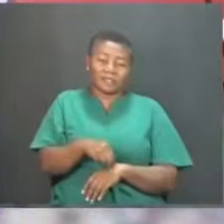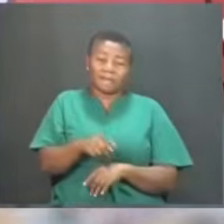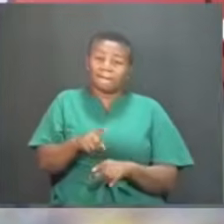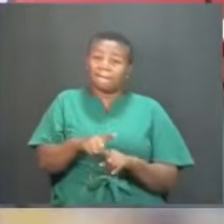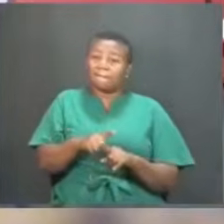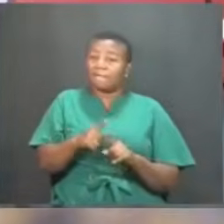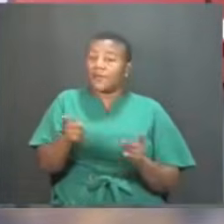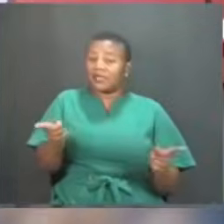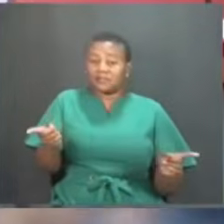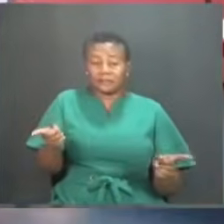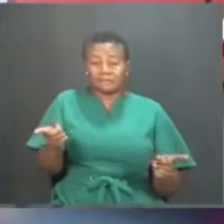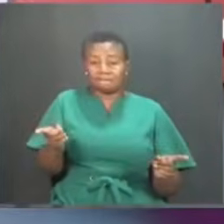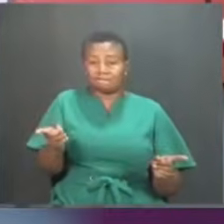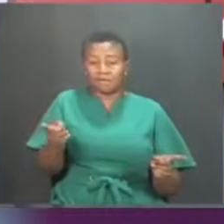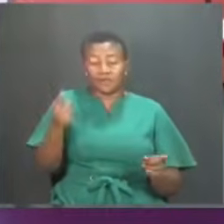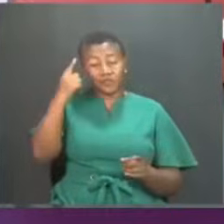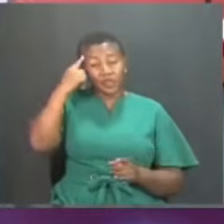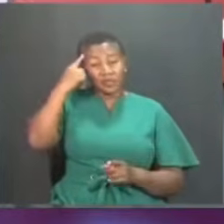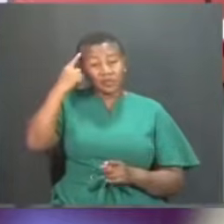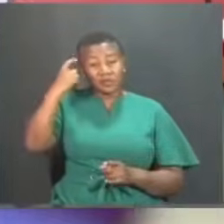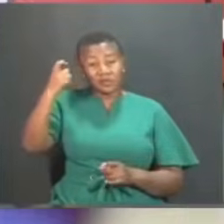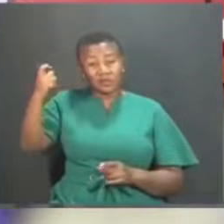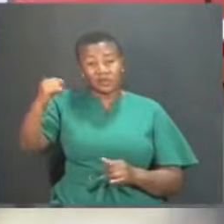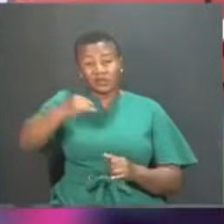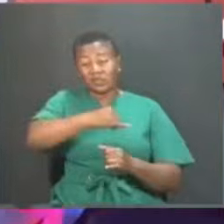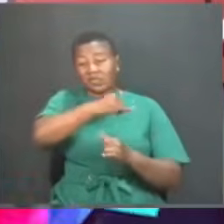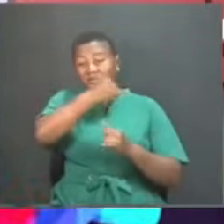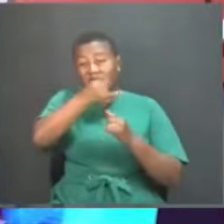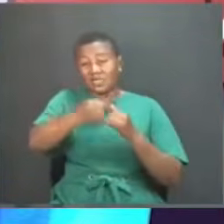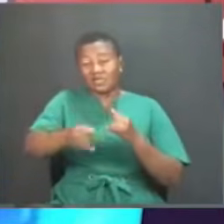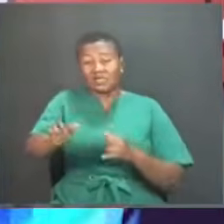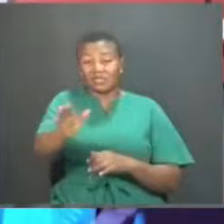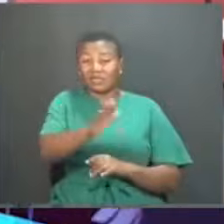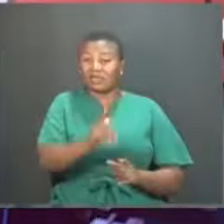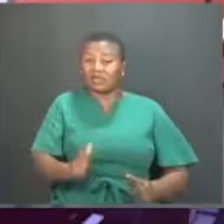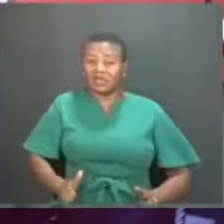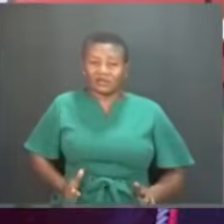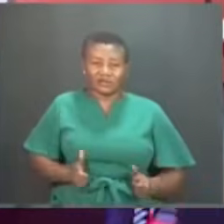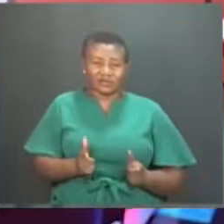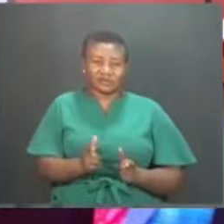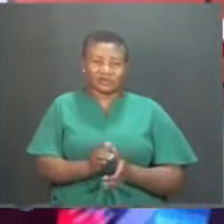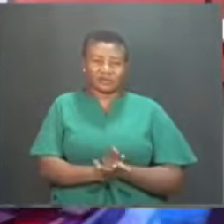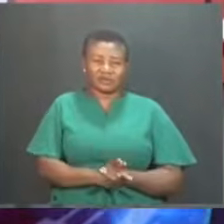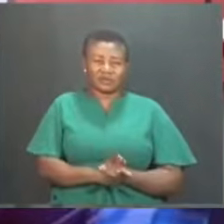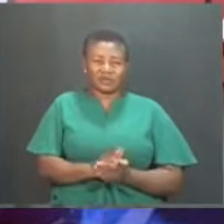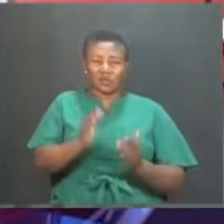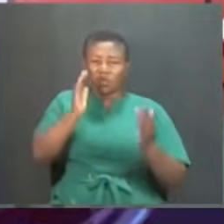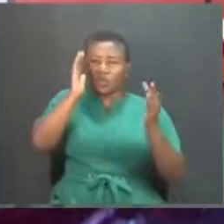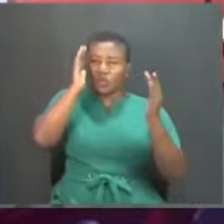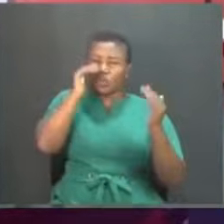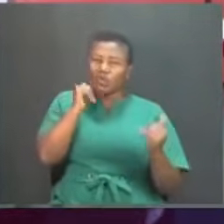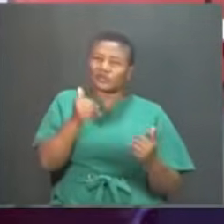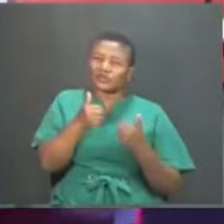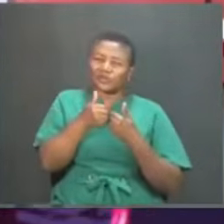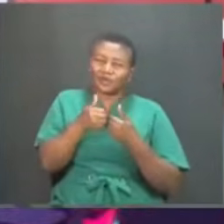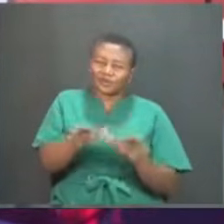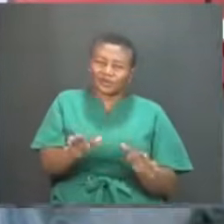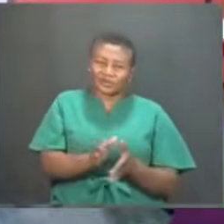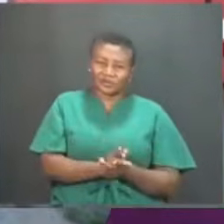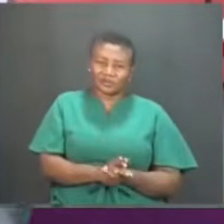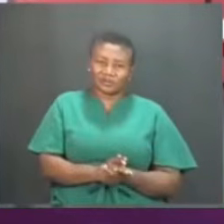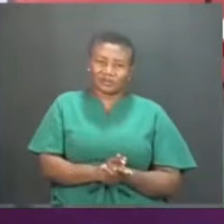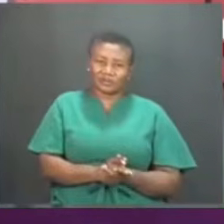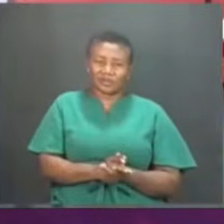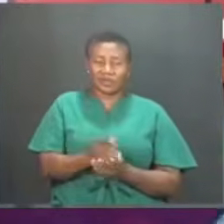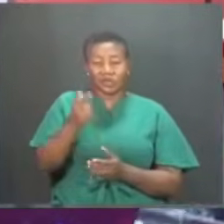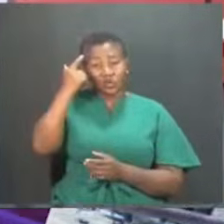Speaker, ended up taking their lives. Their hopes were lost, and their